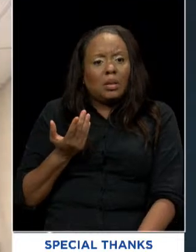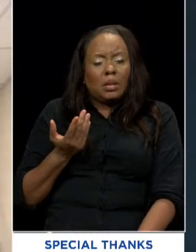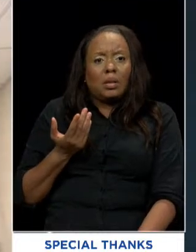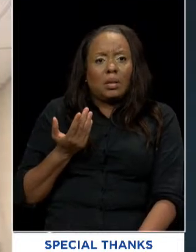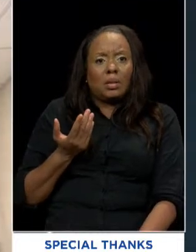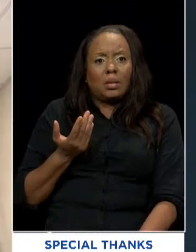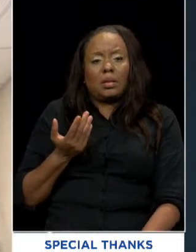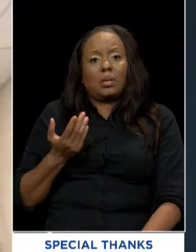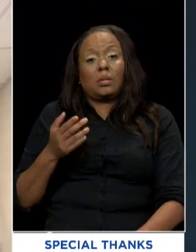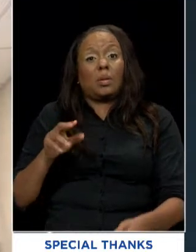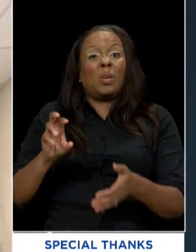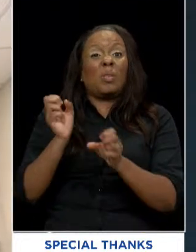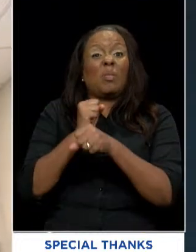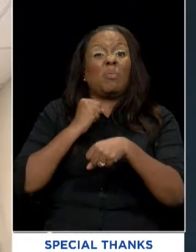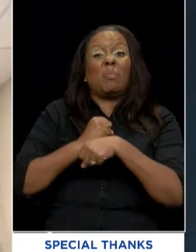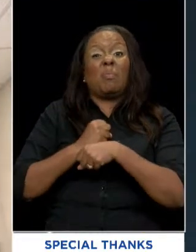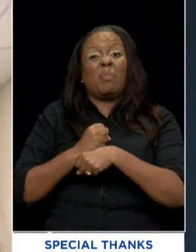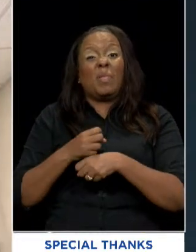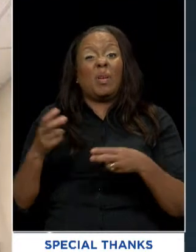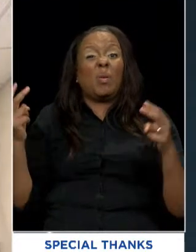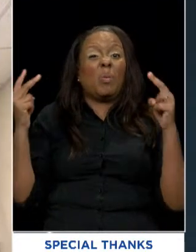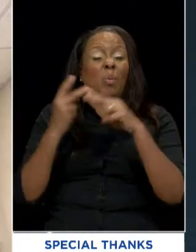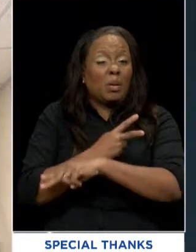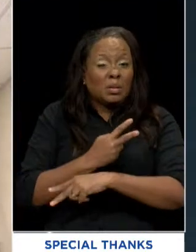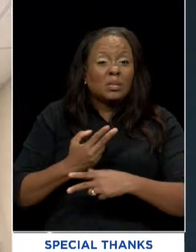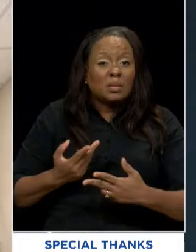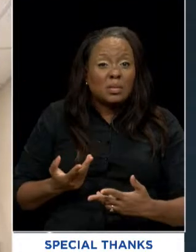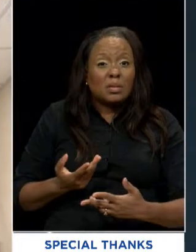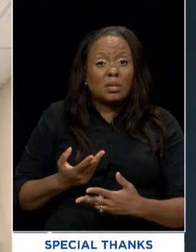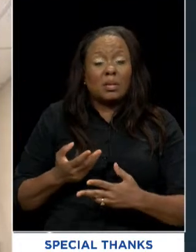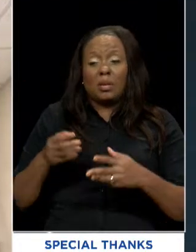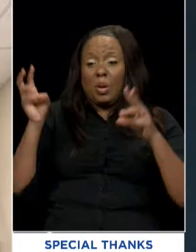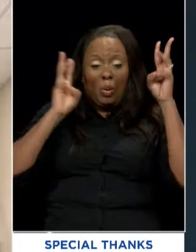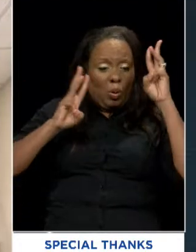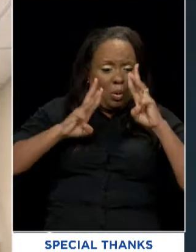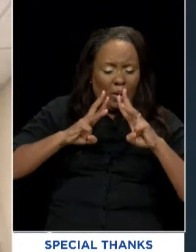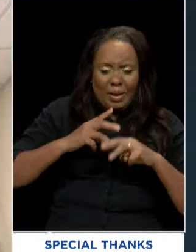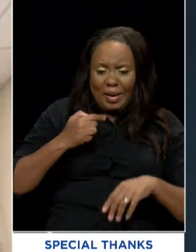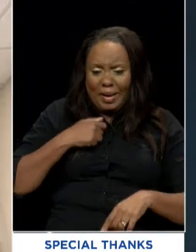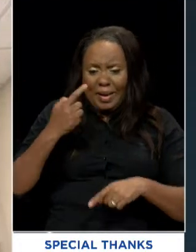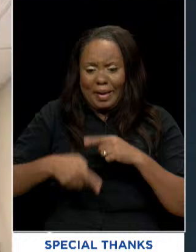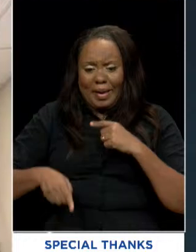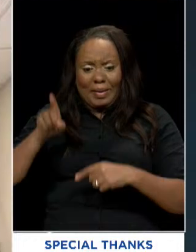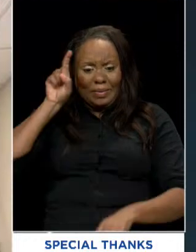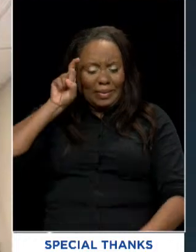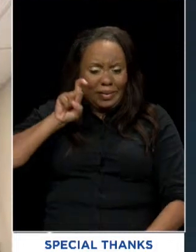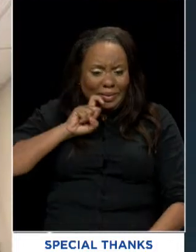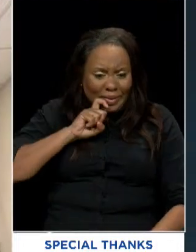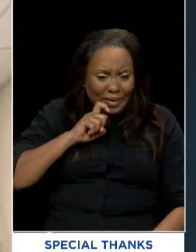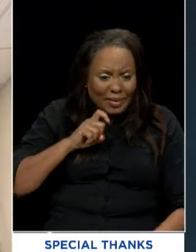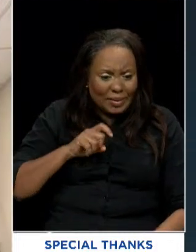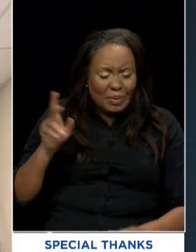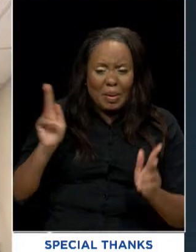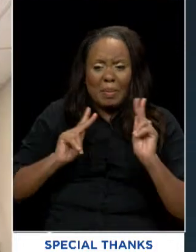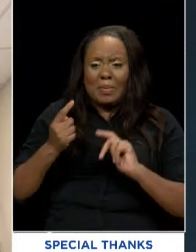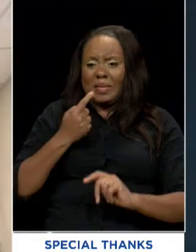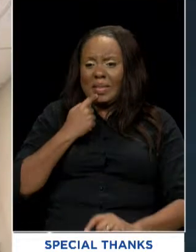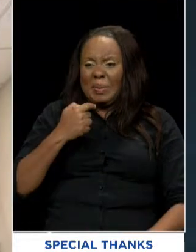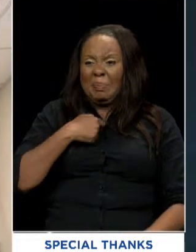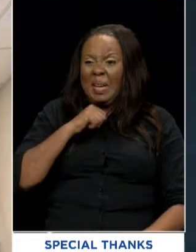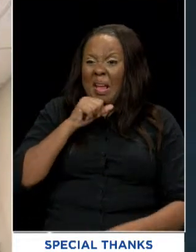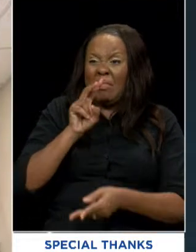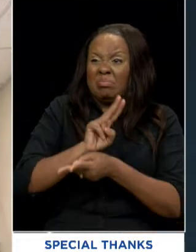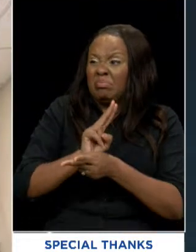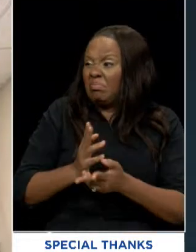further compounds it. So you go into a vicious cycle of you're worried about performance, you perform poorly, it then makes your